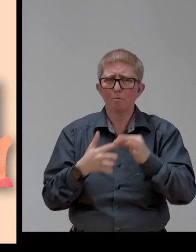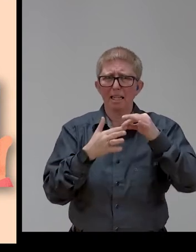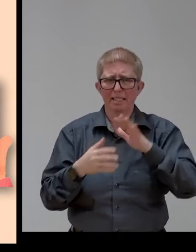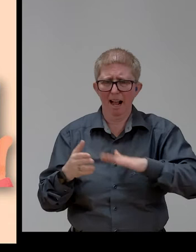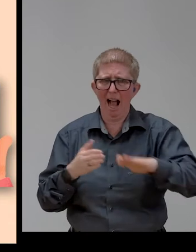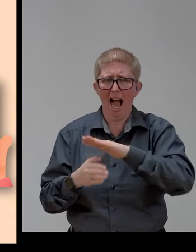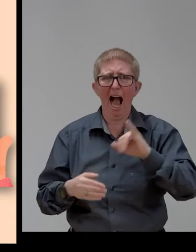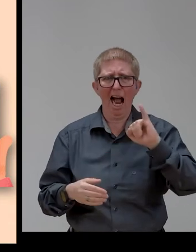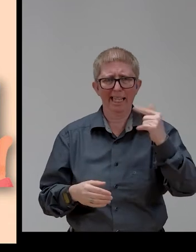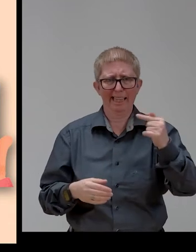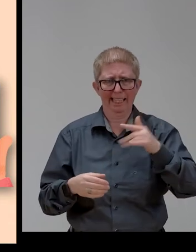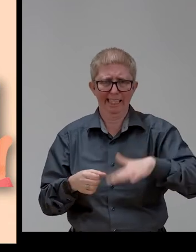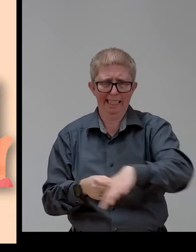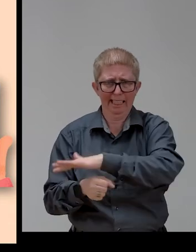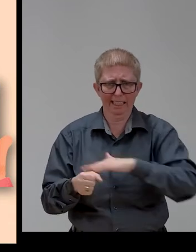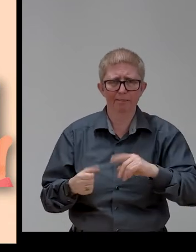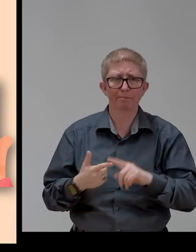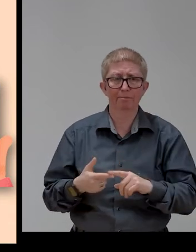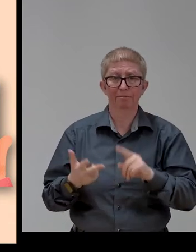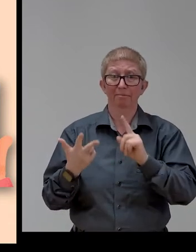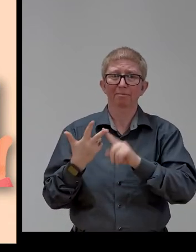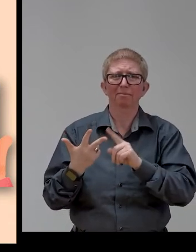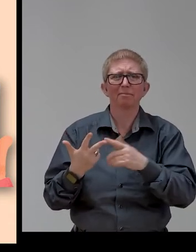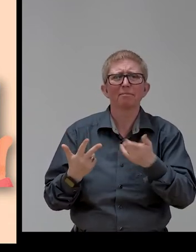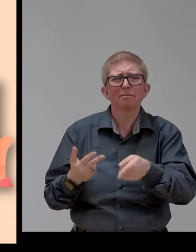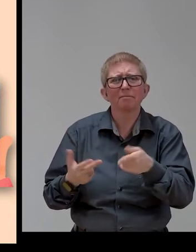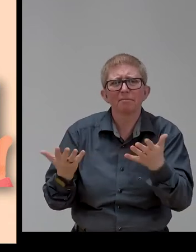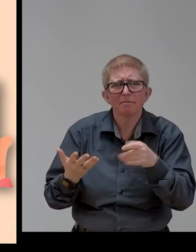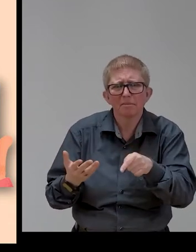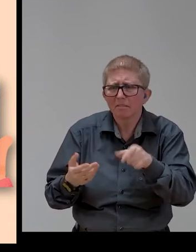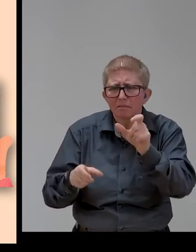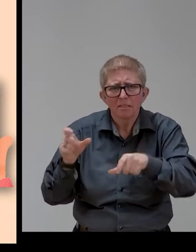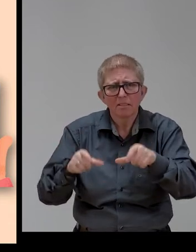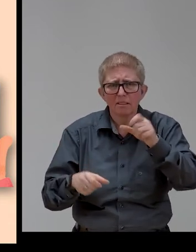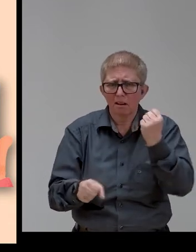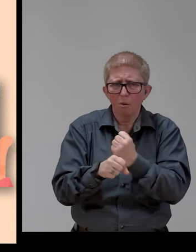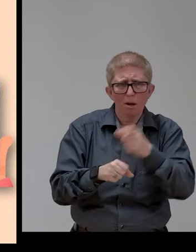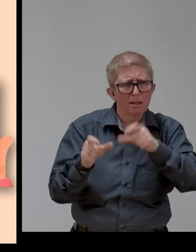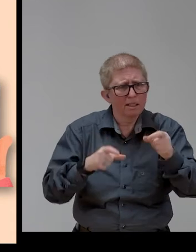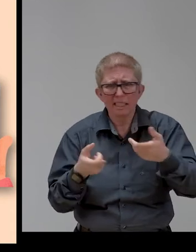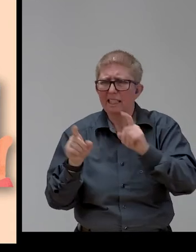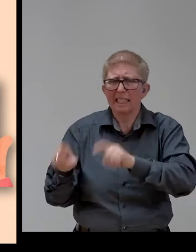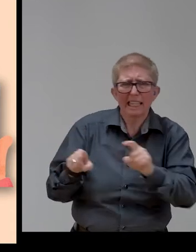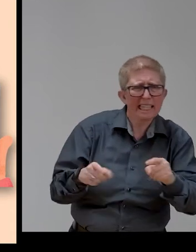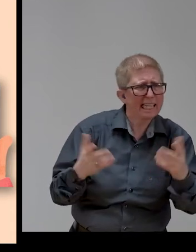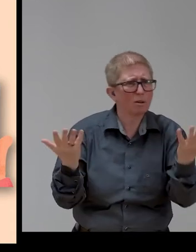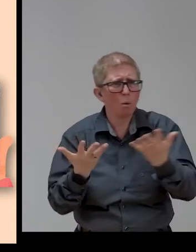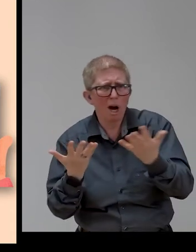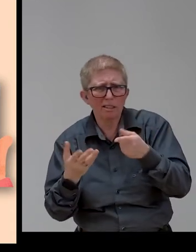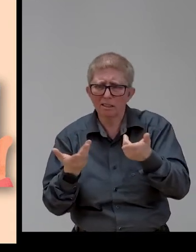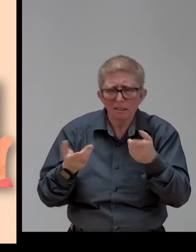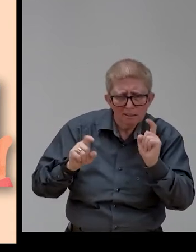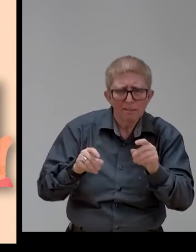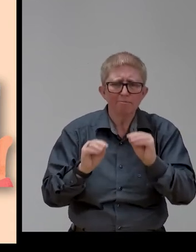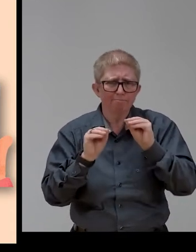Also meeting the specific demands of employers through ad hoc or co-designed training programs, and adapting